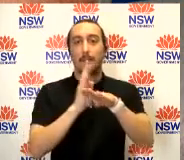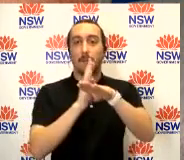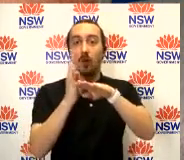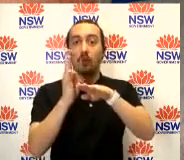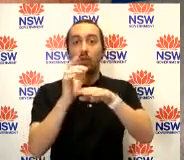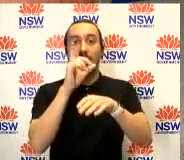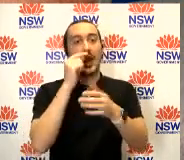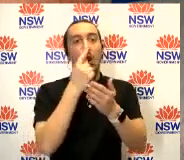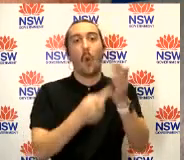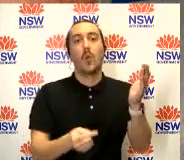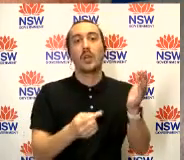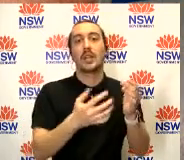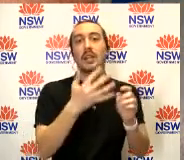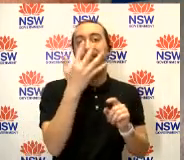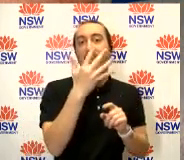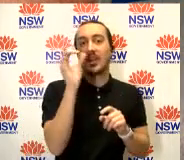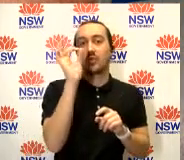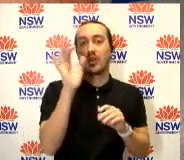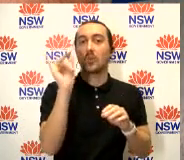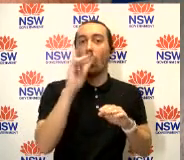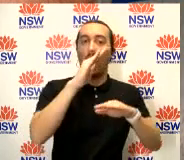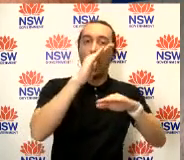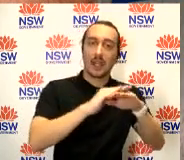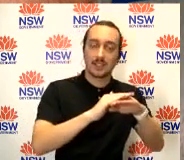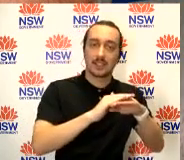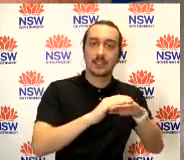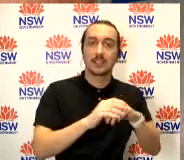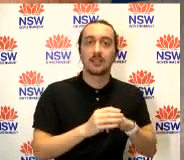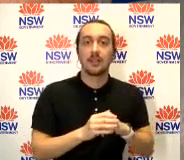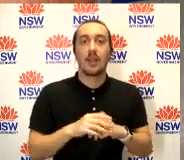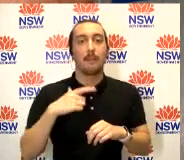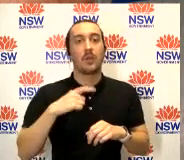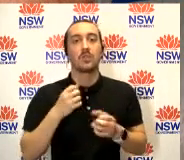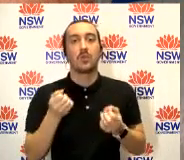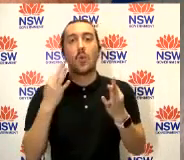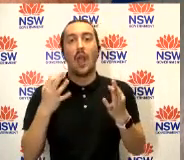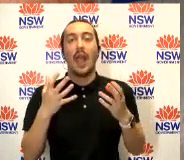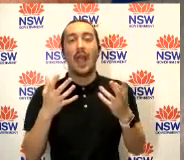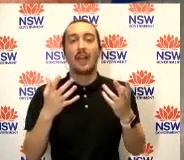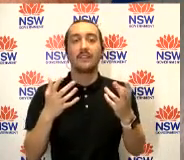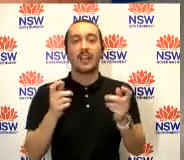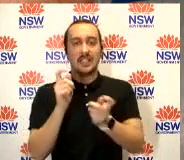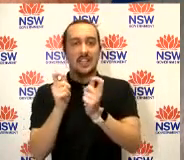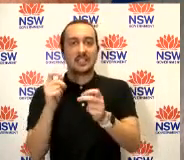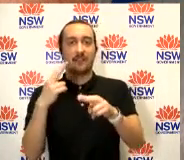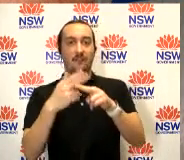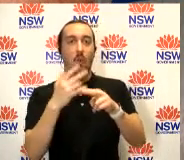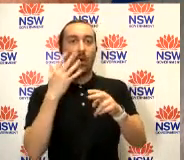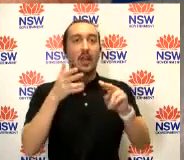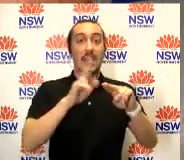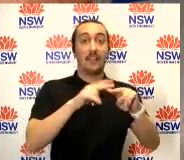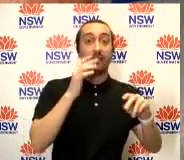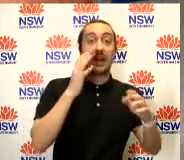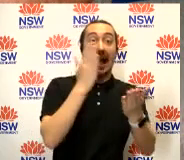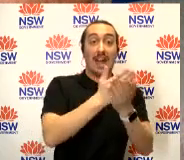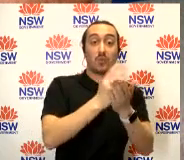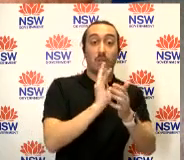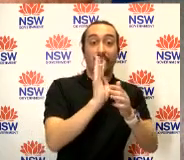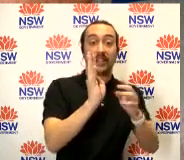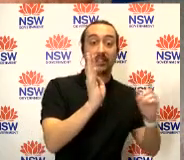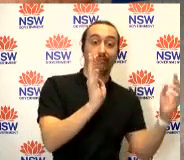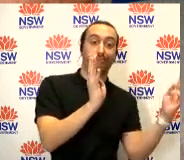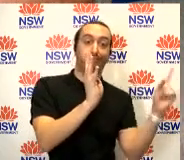And then you've got 15 to 35 of the guardrails that can handle a dynamic impact. And then over that, then you would need to get some engineered product because the standard